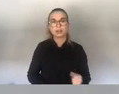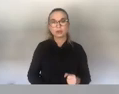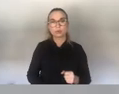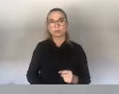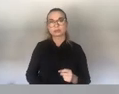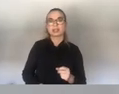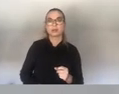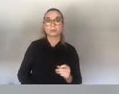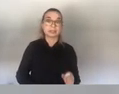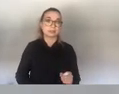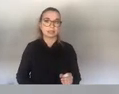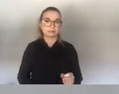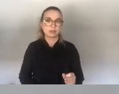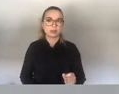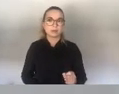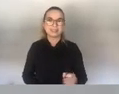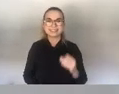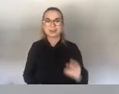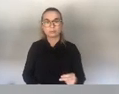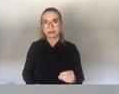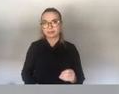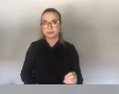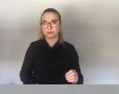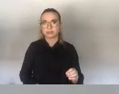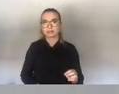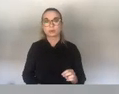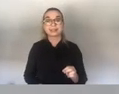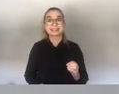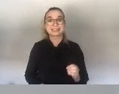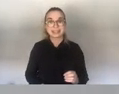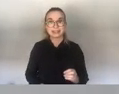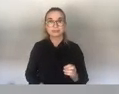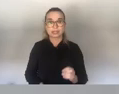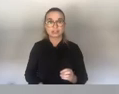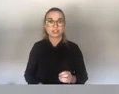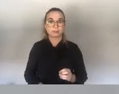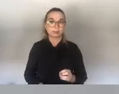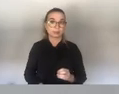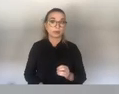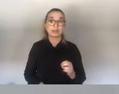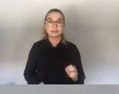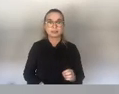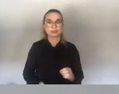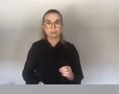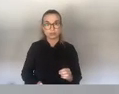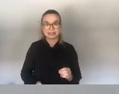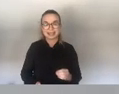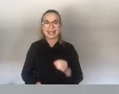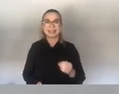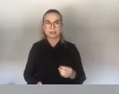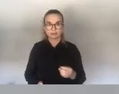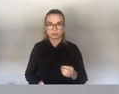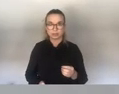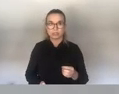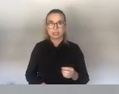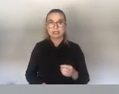So VR Core will sell B2B, but this is a complex field and it requires extensive relationship building within the veteran community